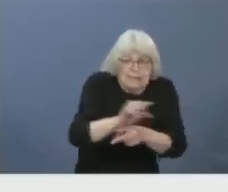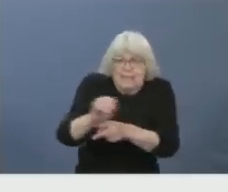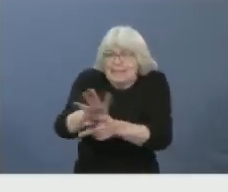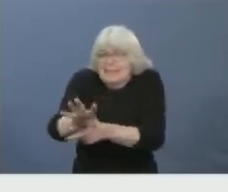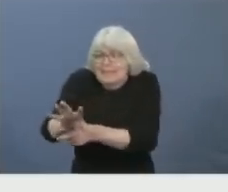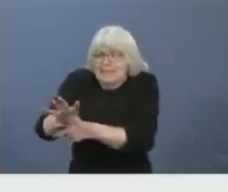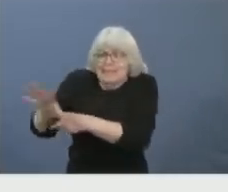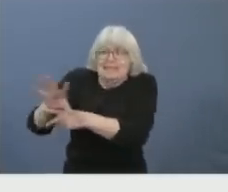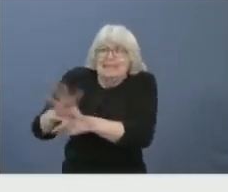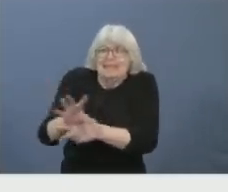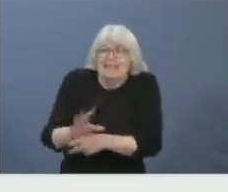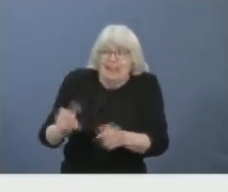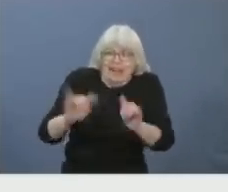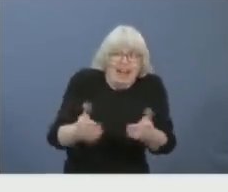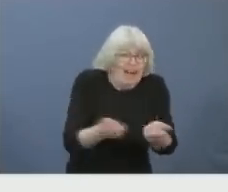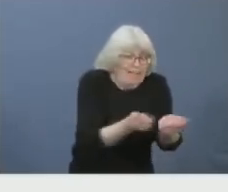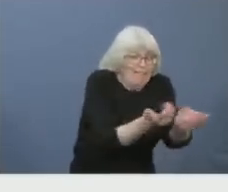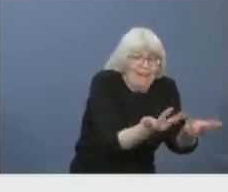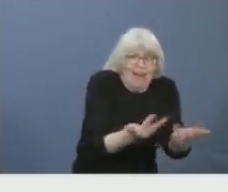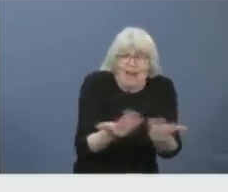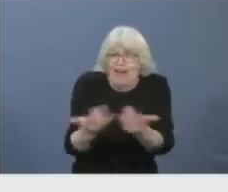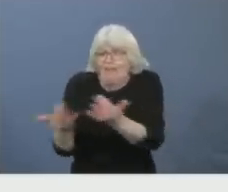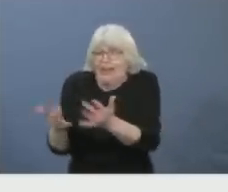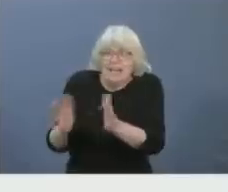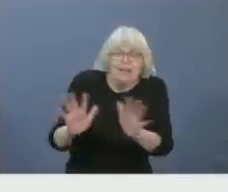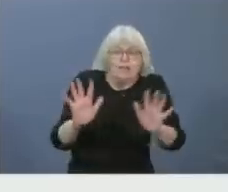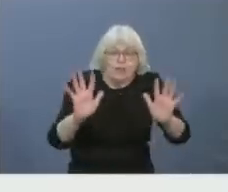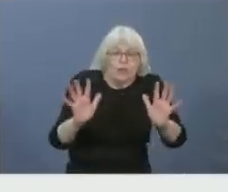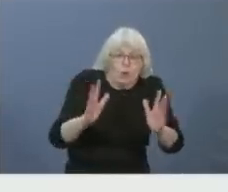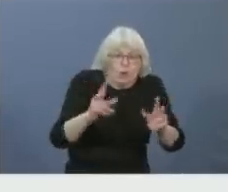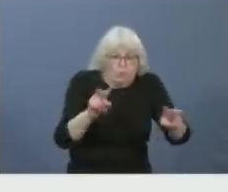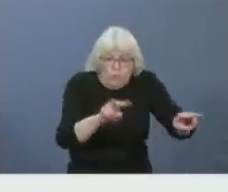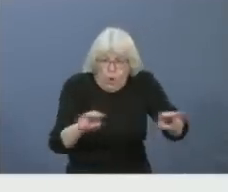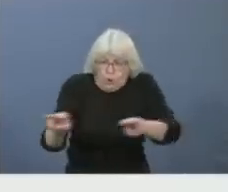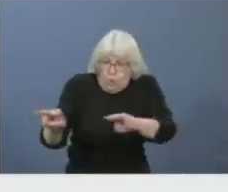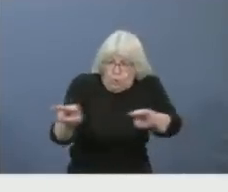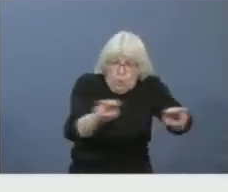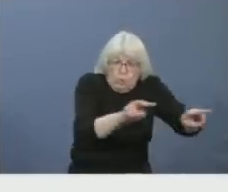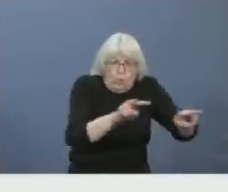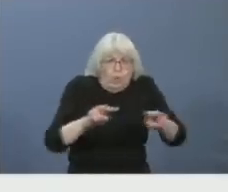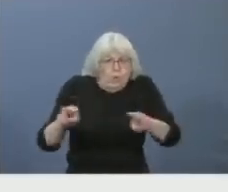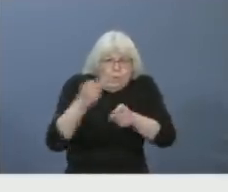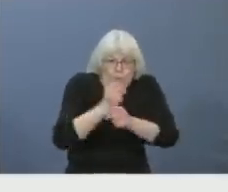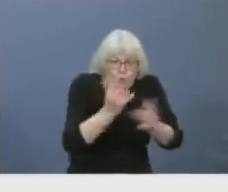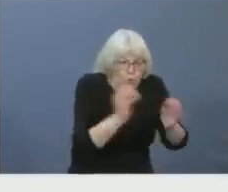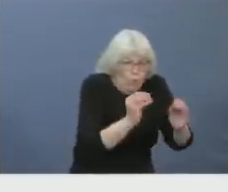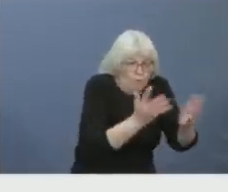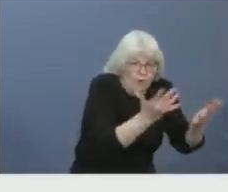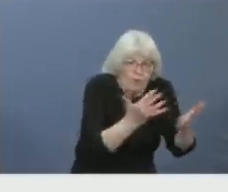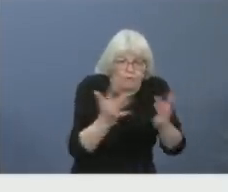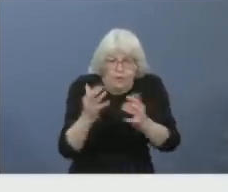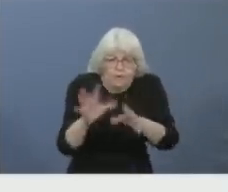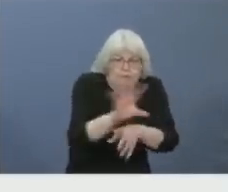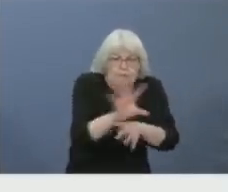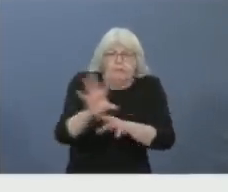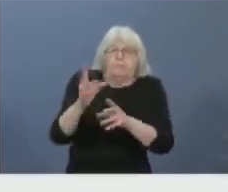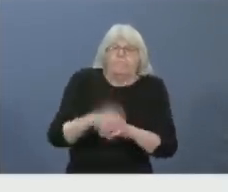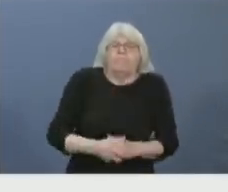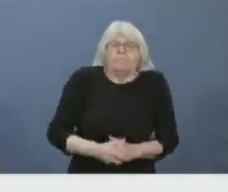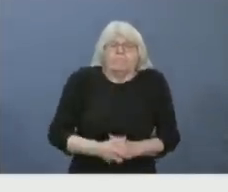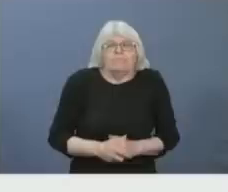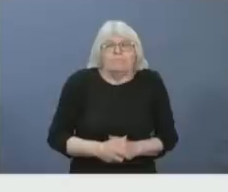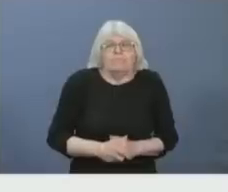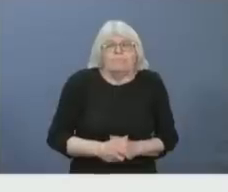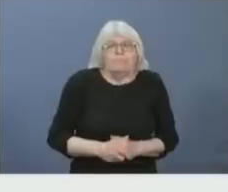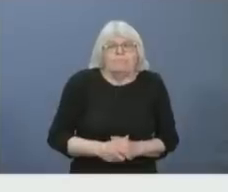anticipated fire behavior increases, and they're currently feeling confident in what they have. They're working on